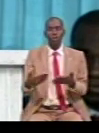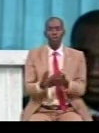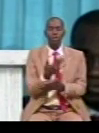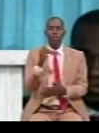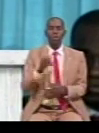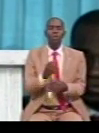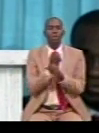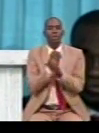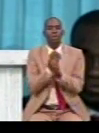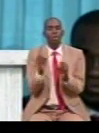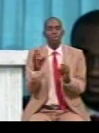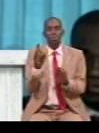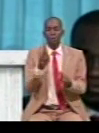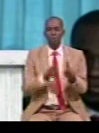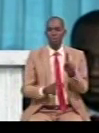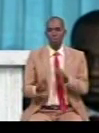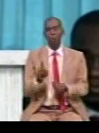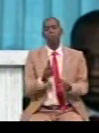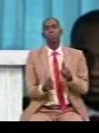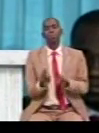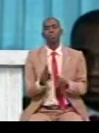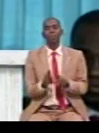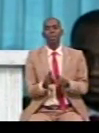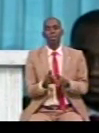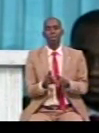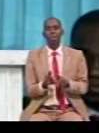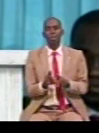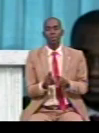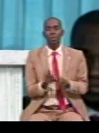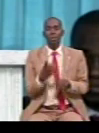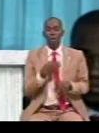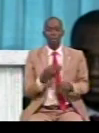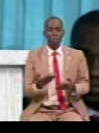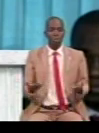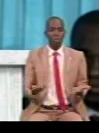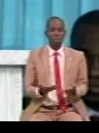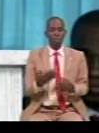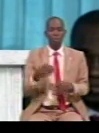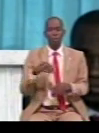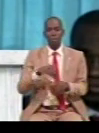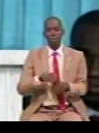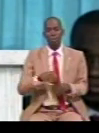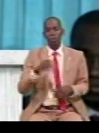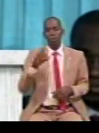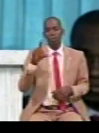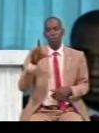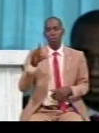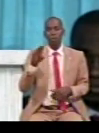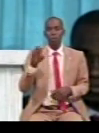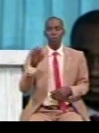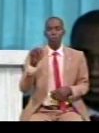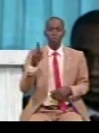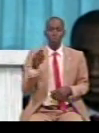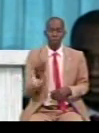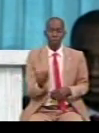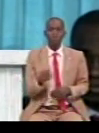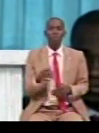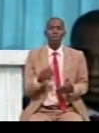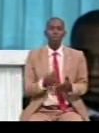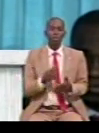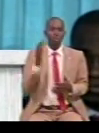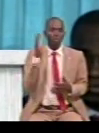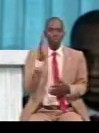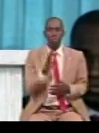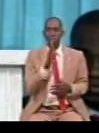we'll be having it at our headquarters church behind Kamala High